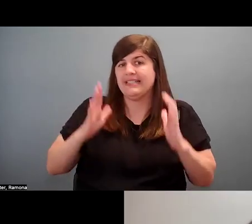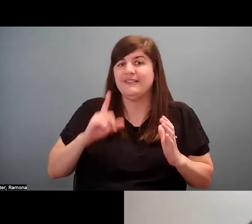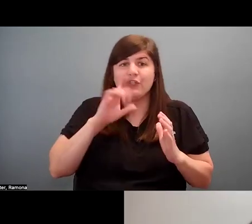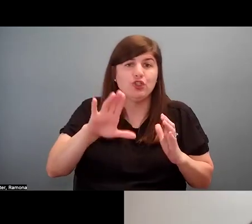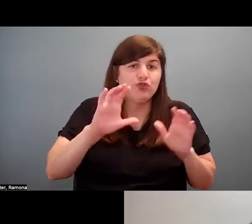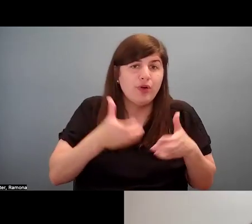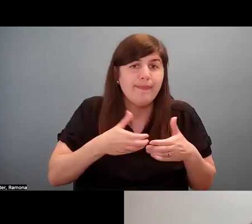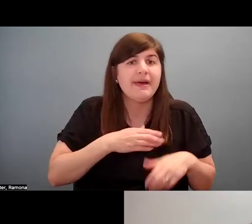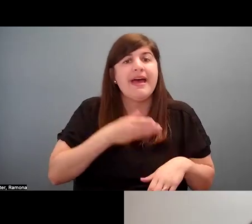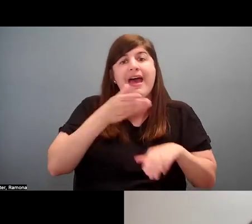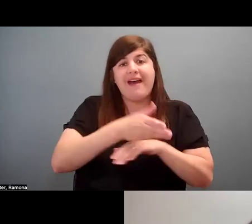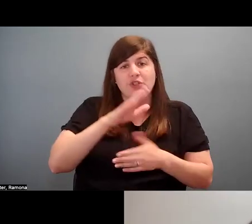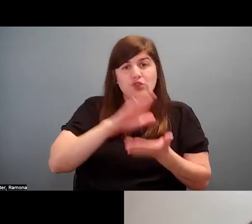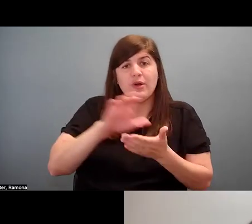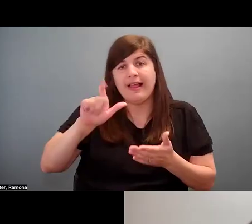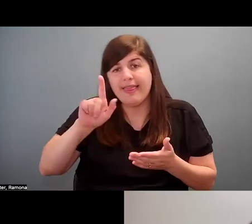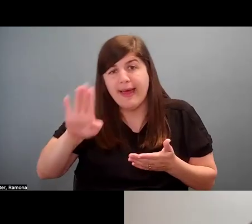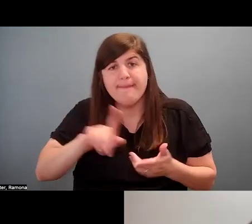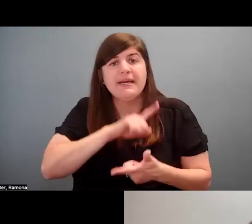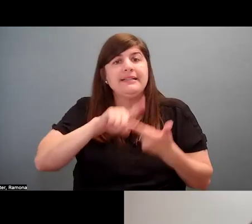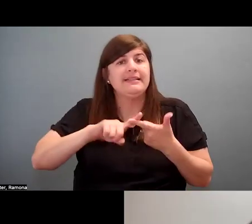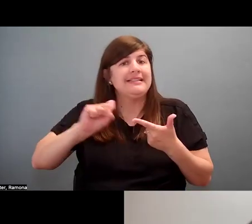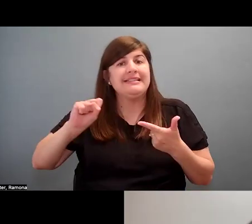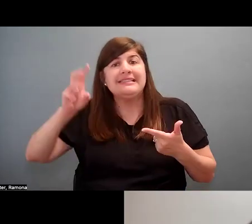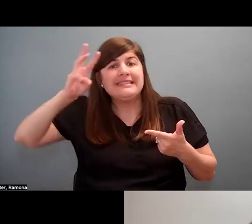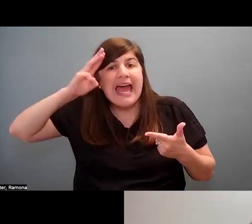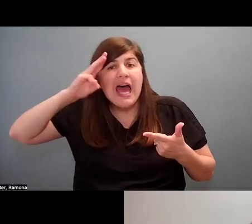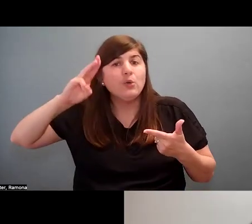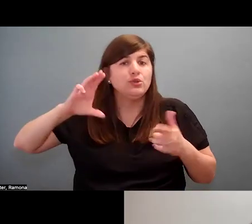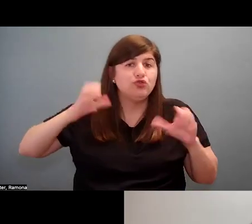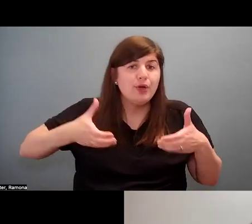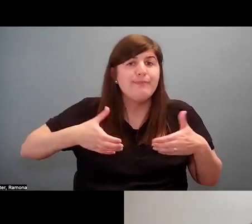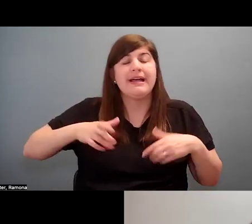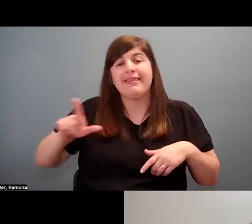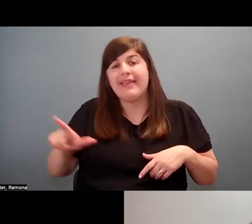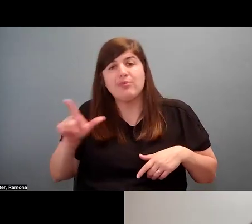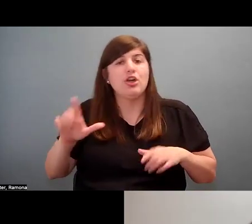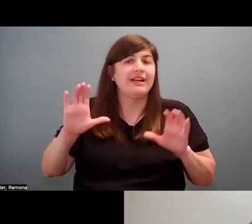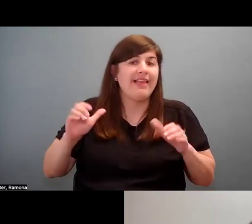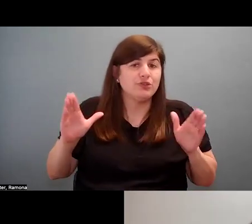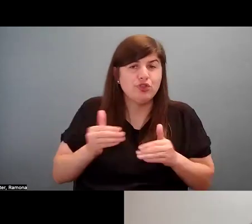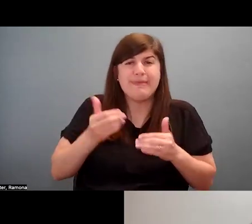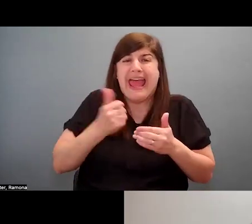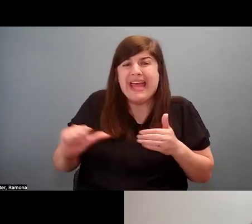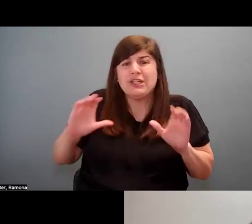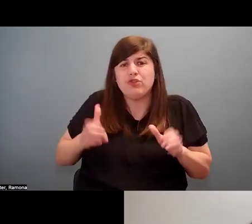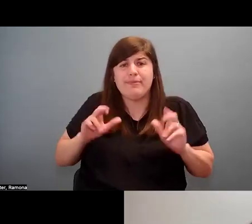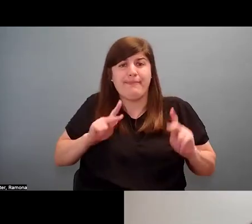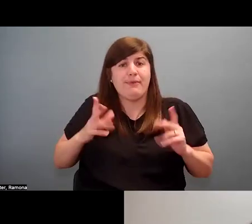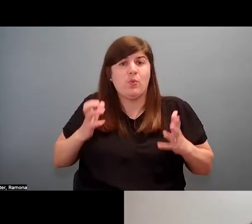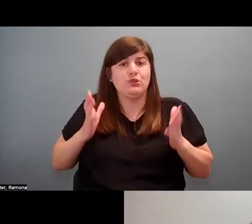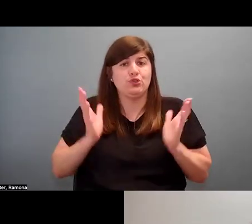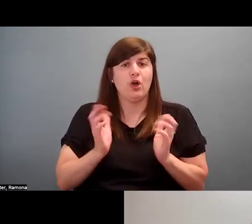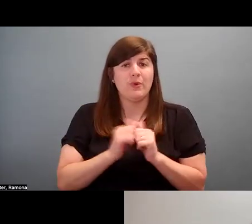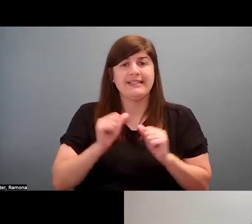it's a after school club, a scout troop, a classroom, a library, any group of people that wants to talk to a scientist.